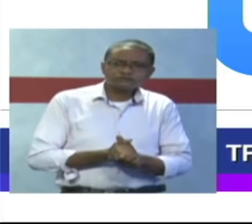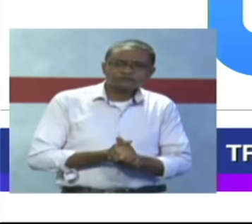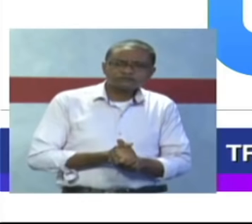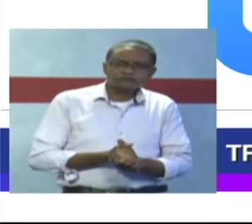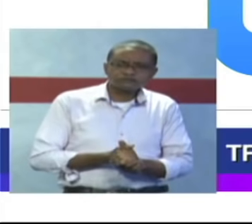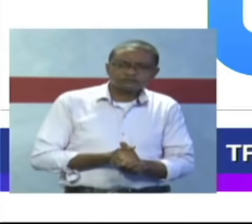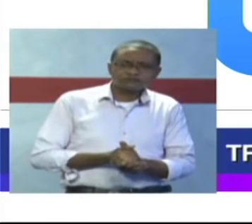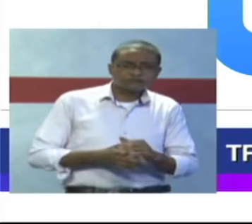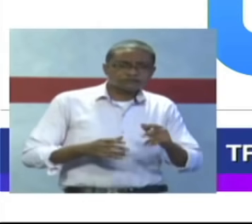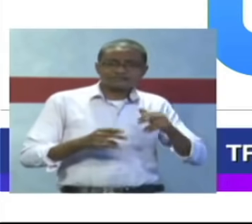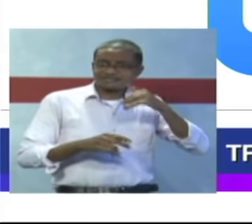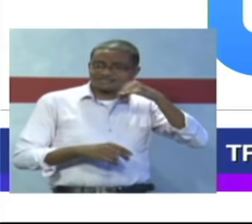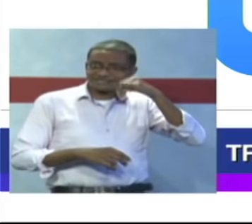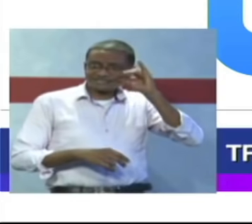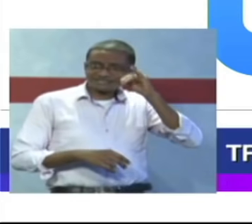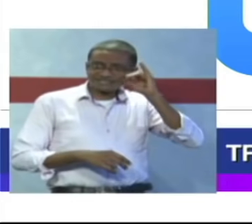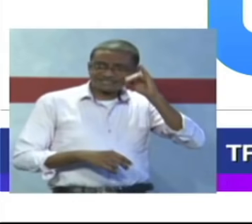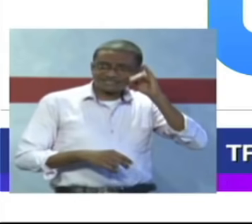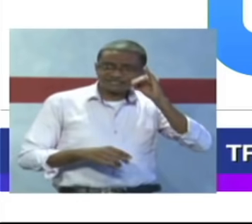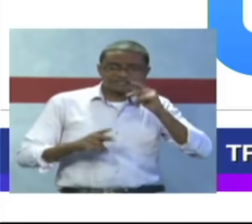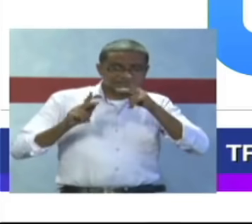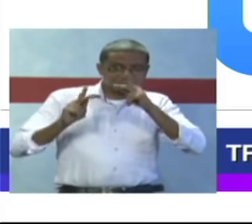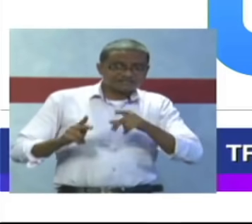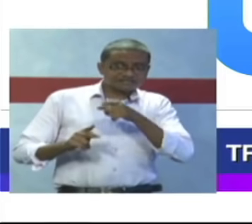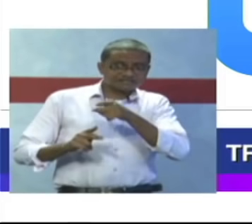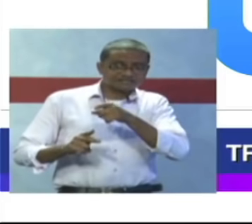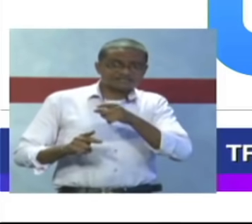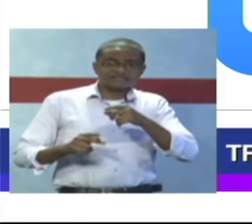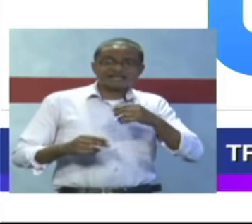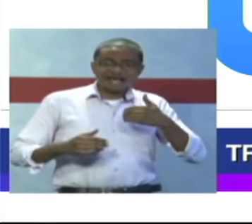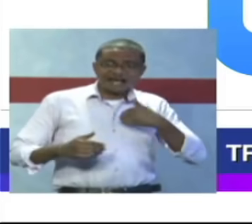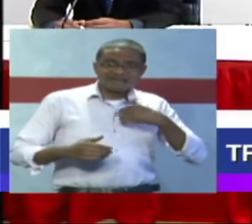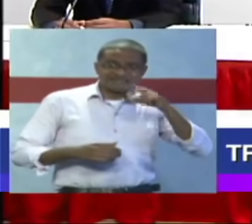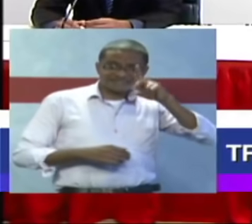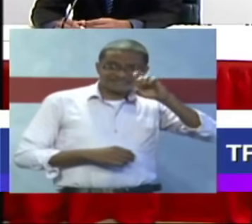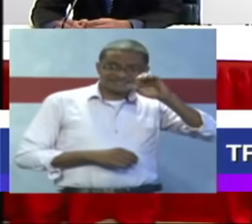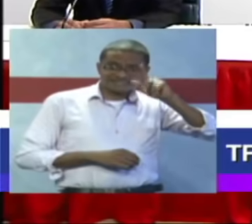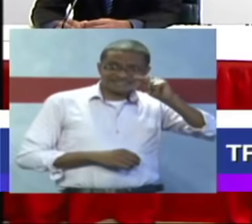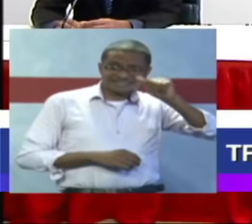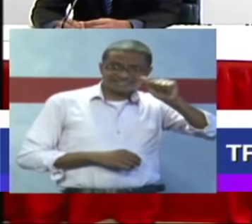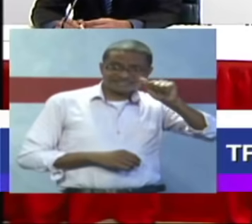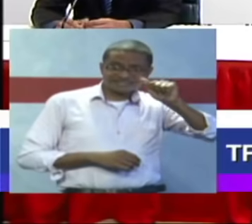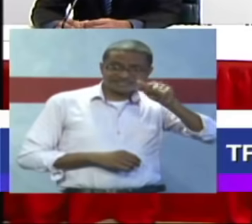was reported yesterday vaccinated or not? Thank you so much.